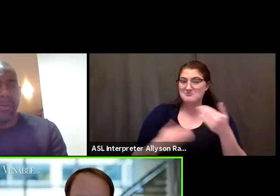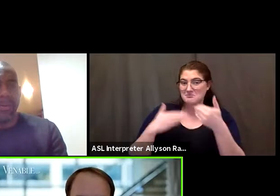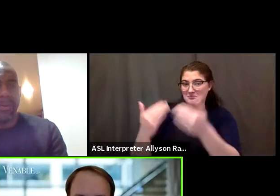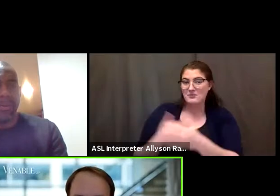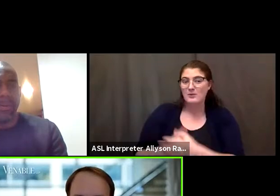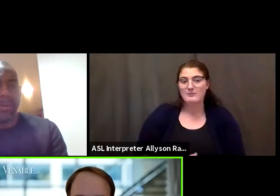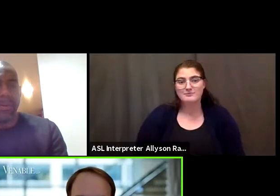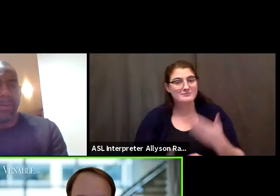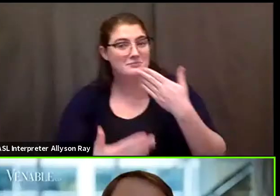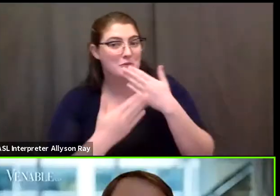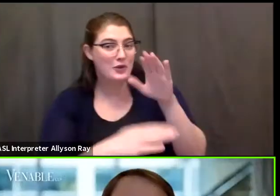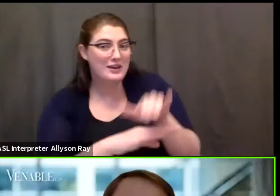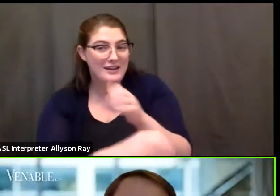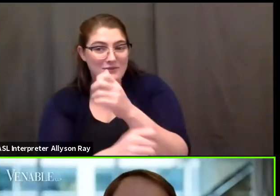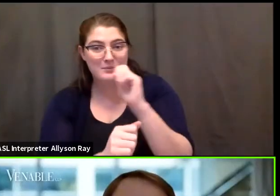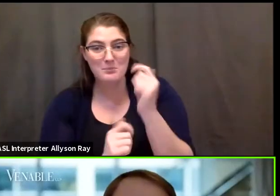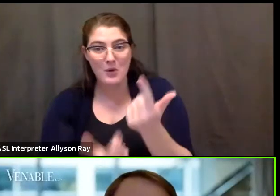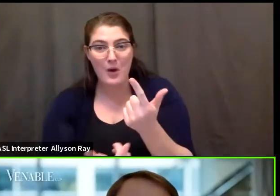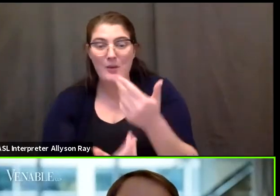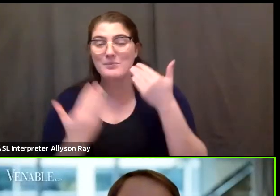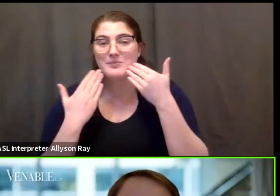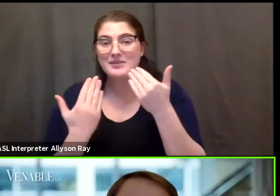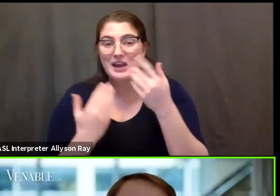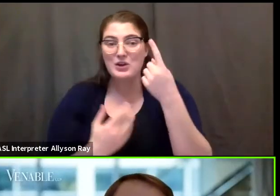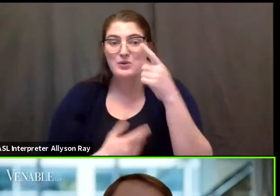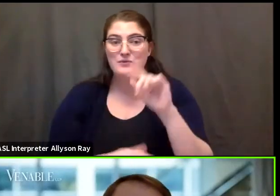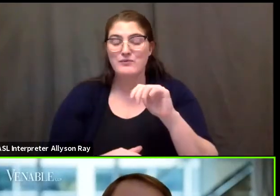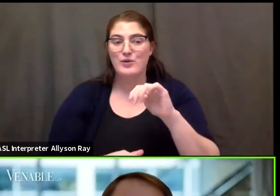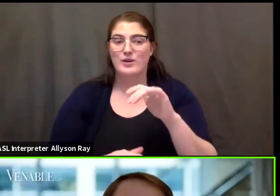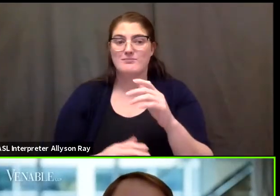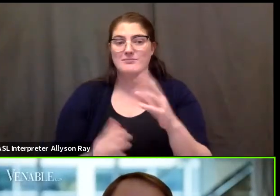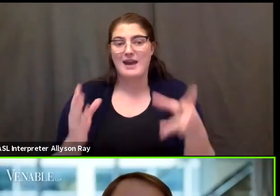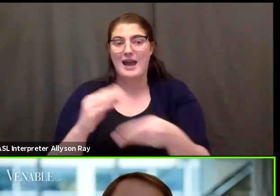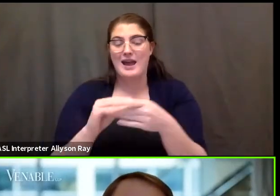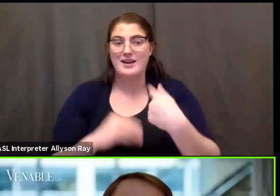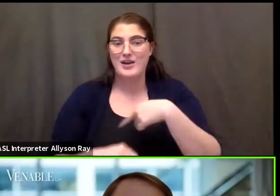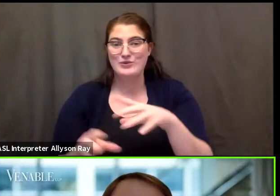Good evening to everyone. Thank you for putting us on your agenda